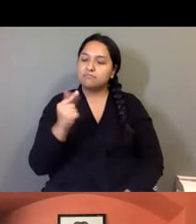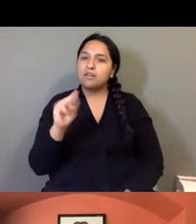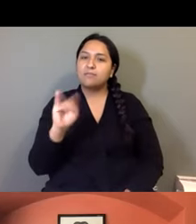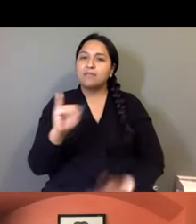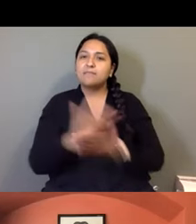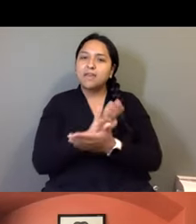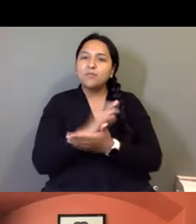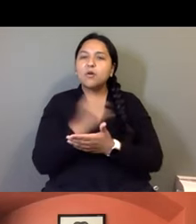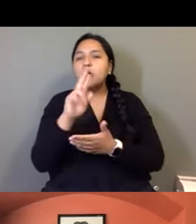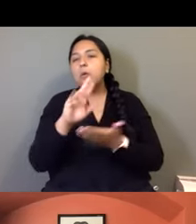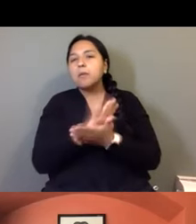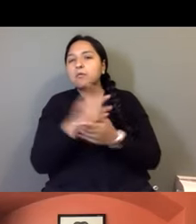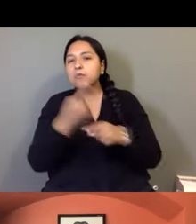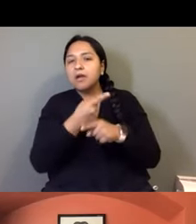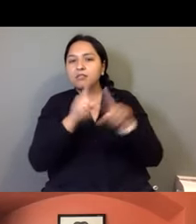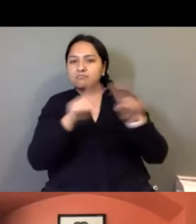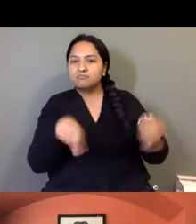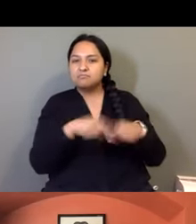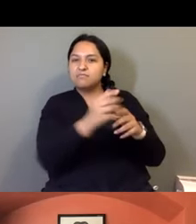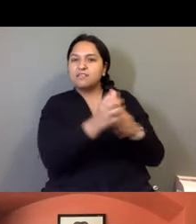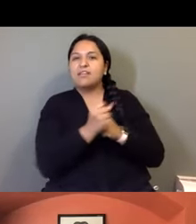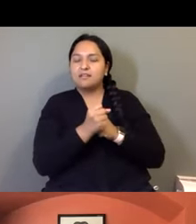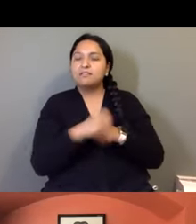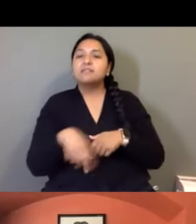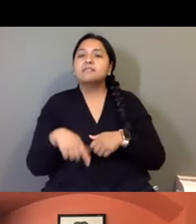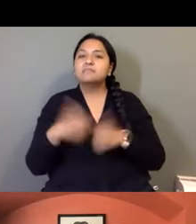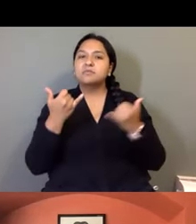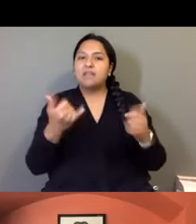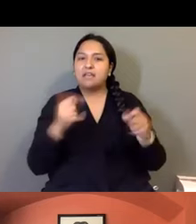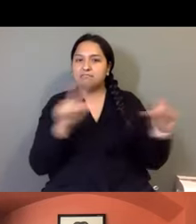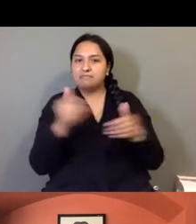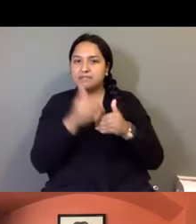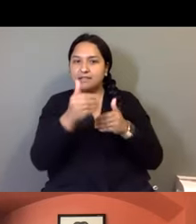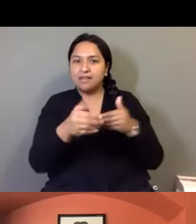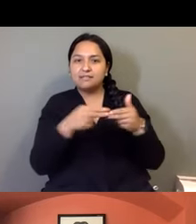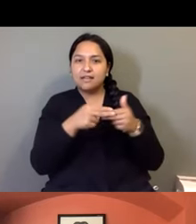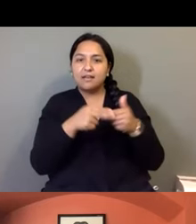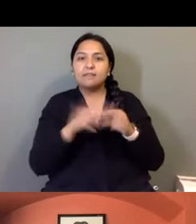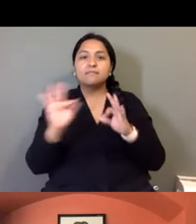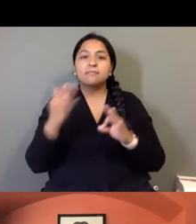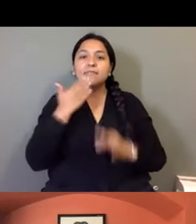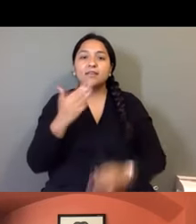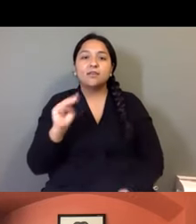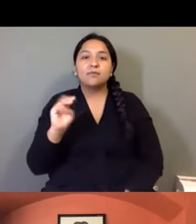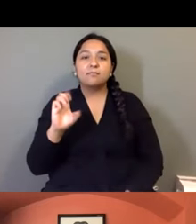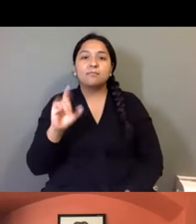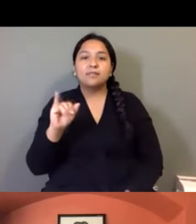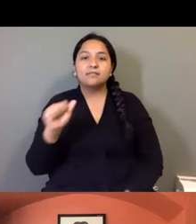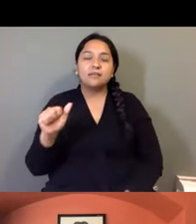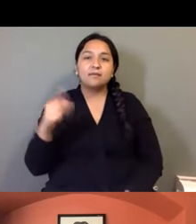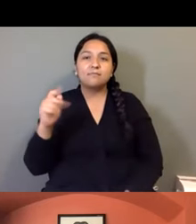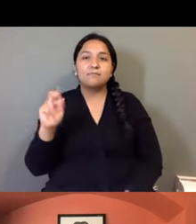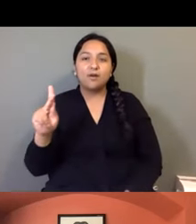So I want to go on to the next slide. Thank you so much, Melissa Park, for backing me up